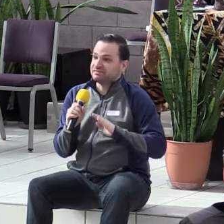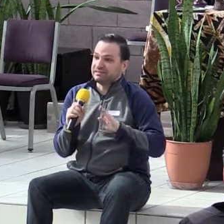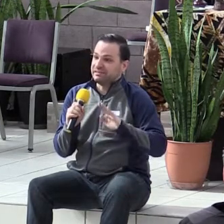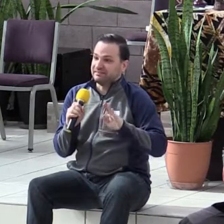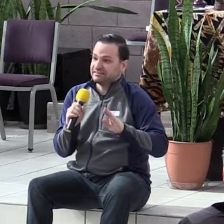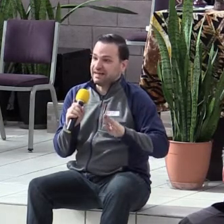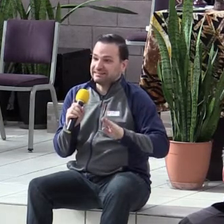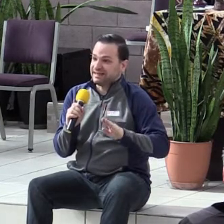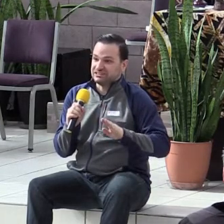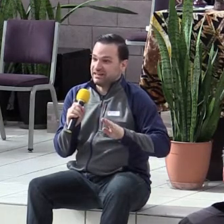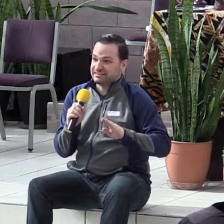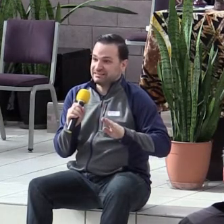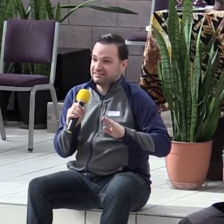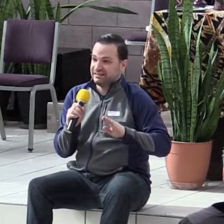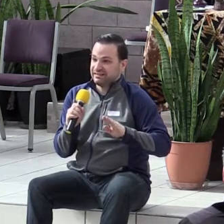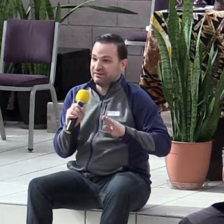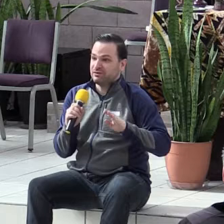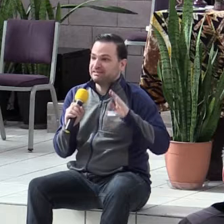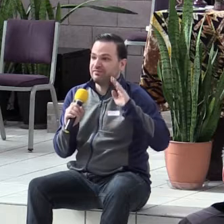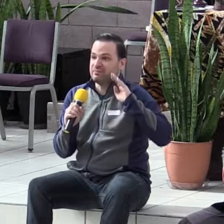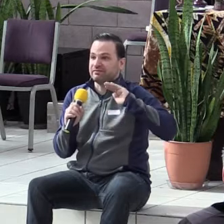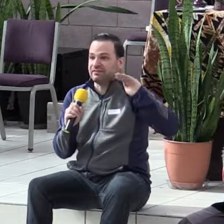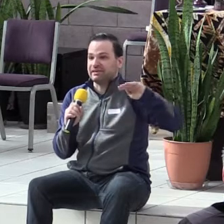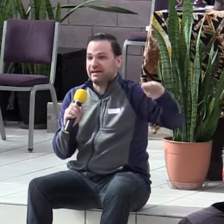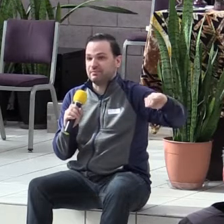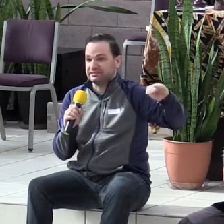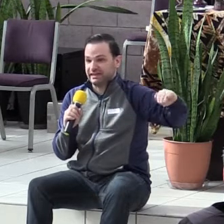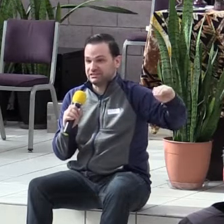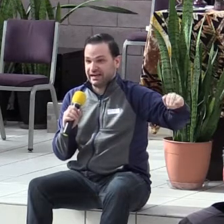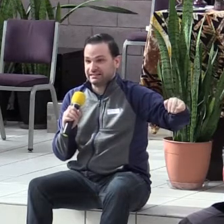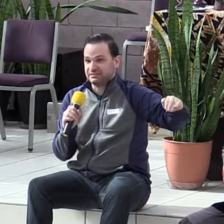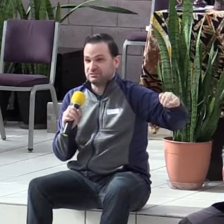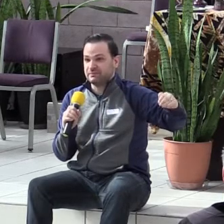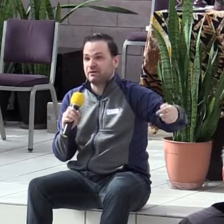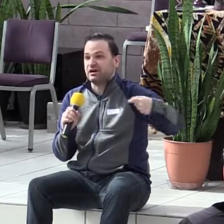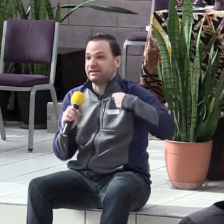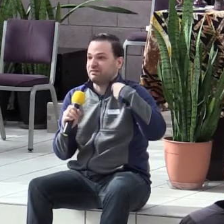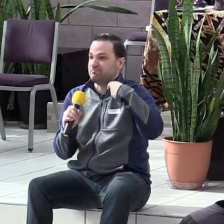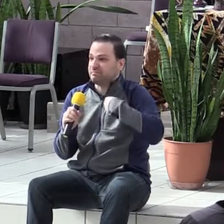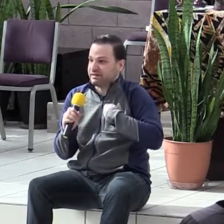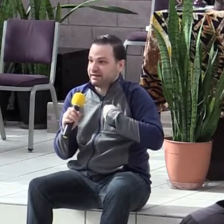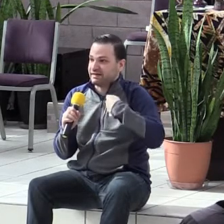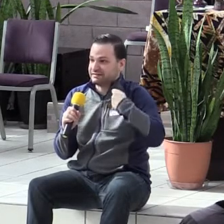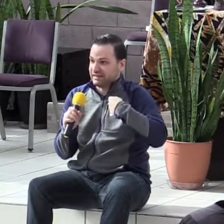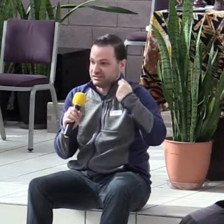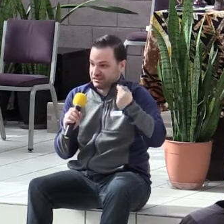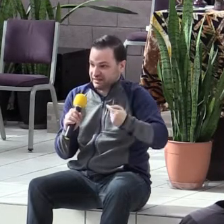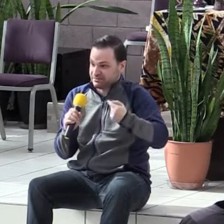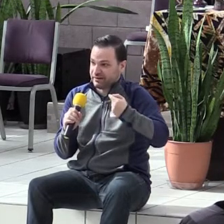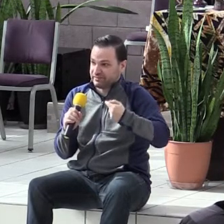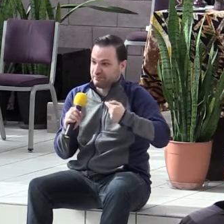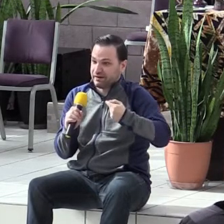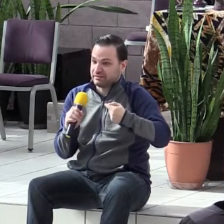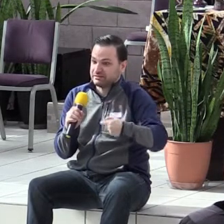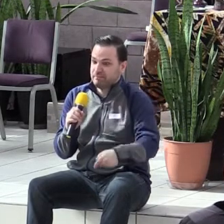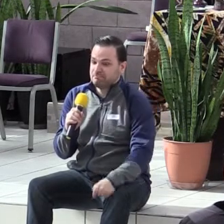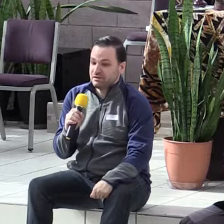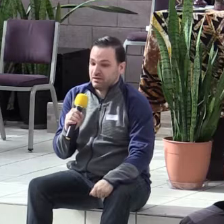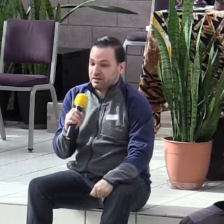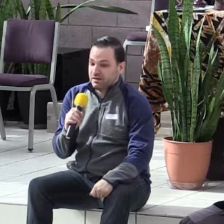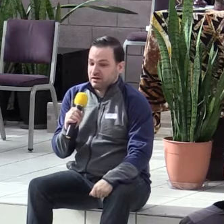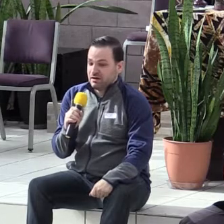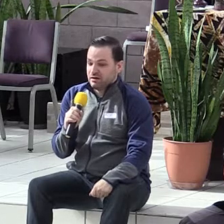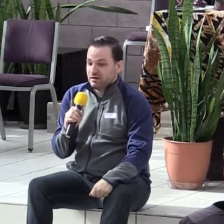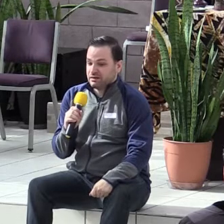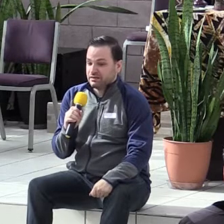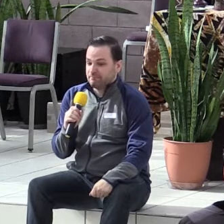sure that I was going to give this guy a second chance. And it wasn't even about giving him a second chance. It was not giving me a second chance when I think about it.